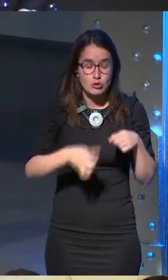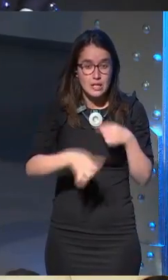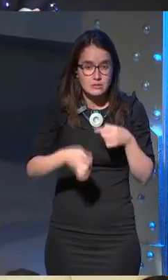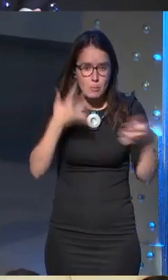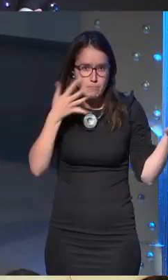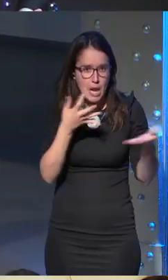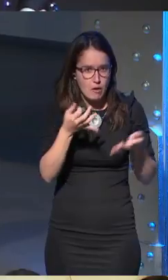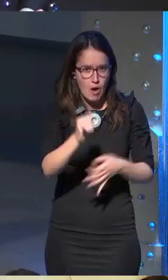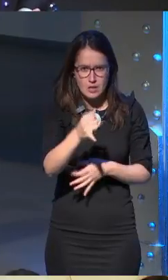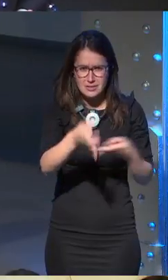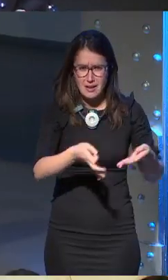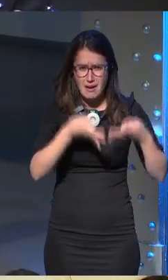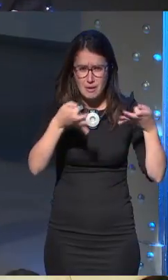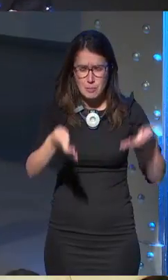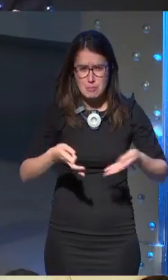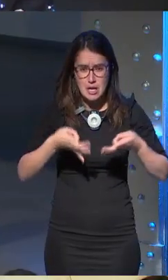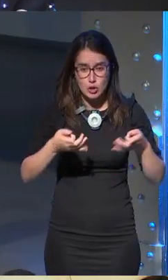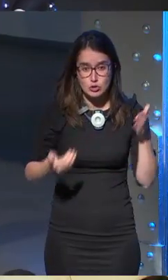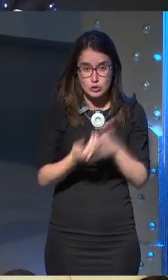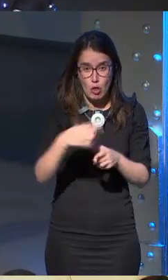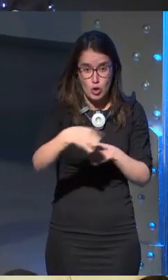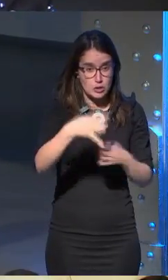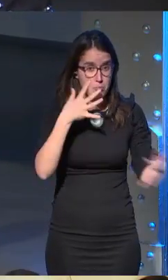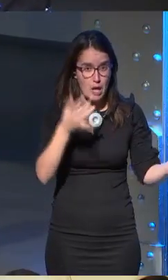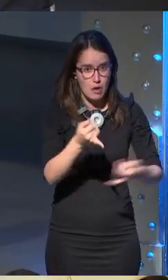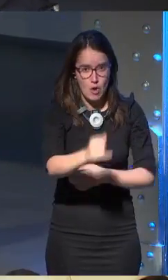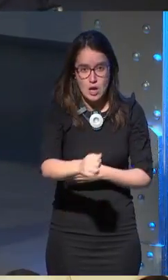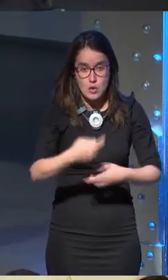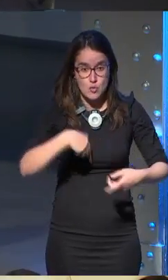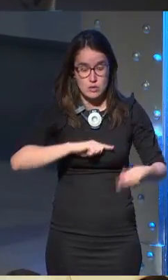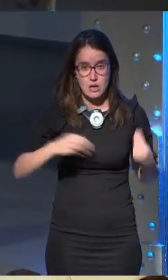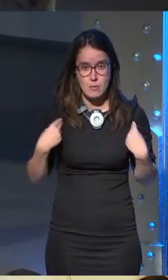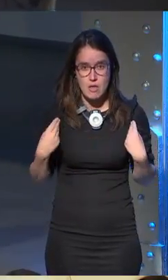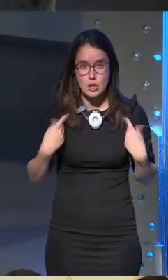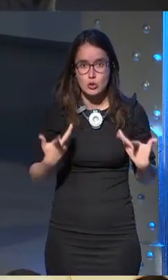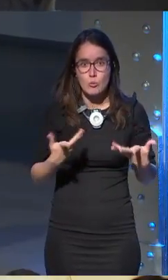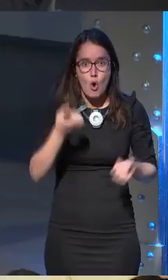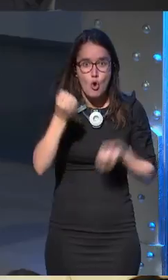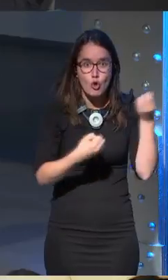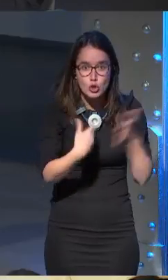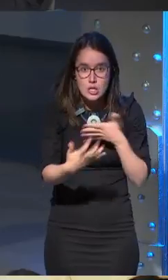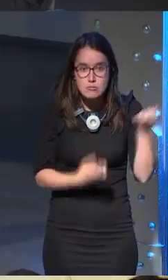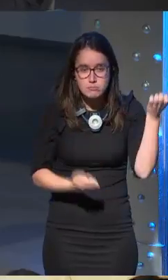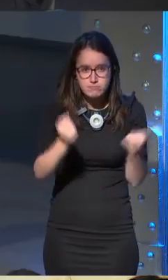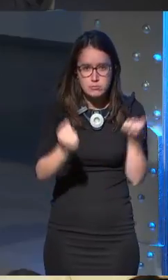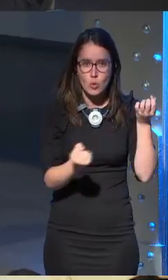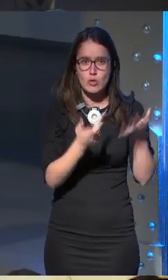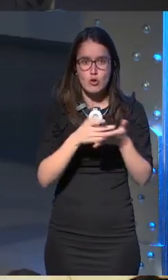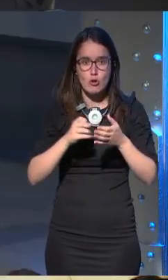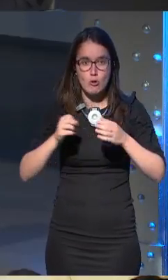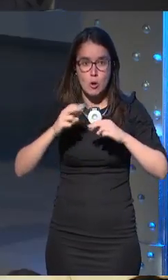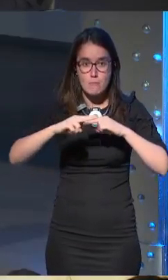you know, risky stuff in our lives every day, whether it's driving in a car or walking across the street.